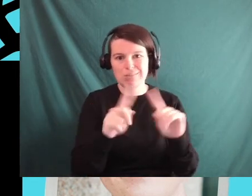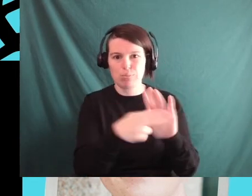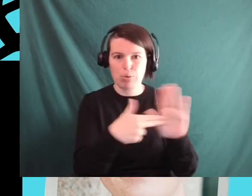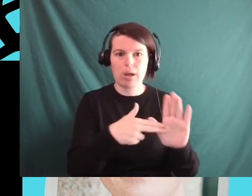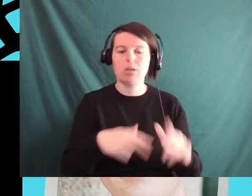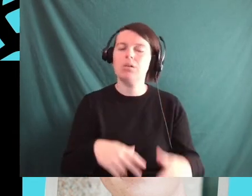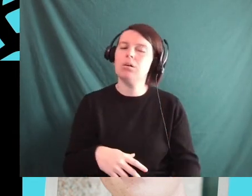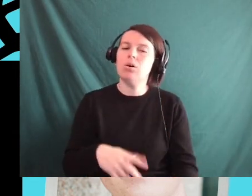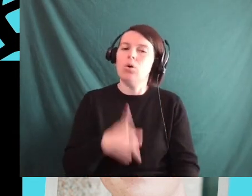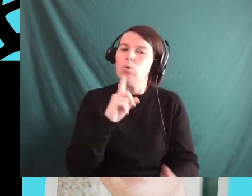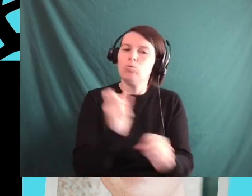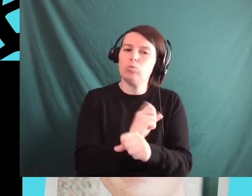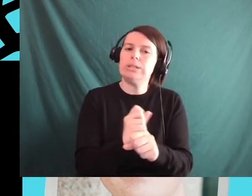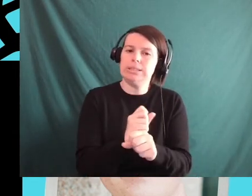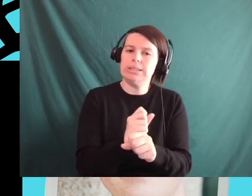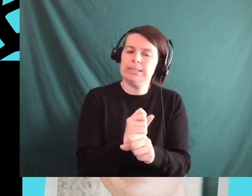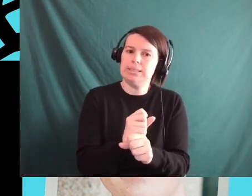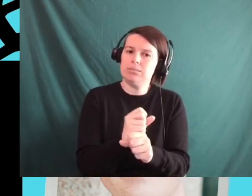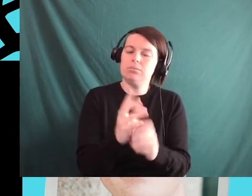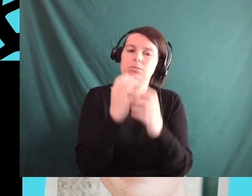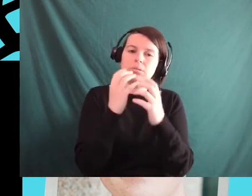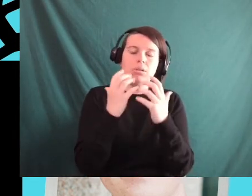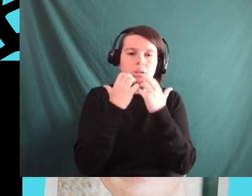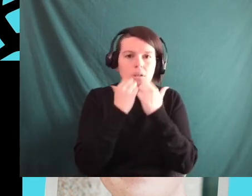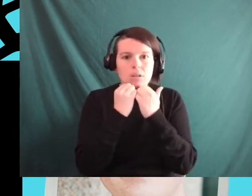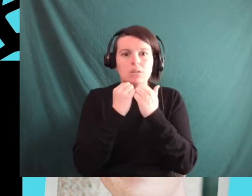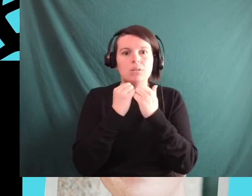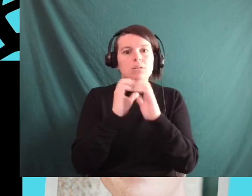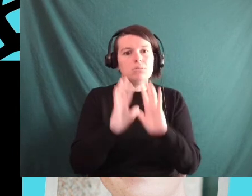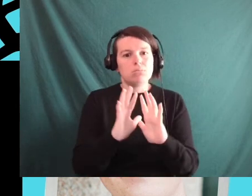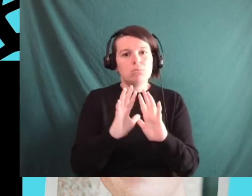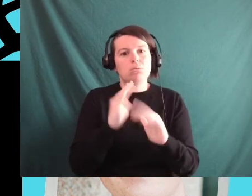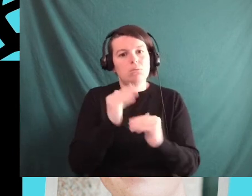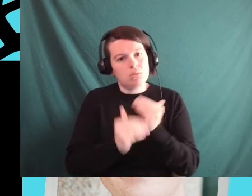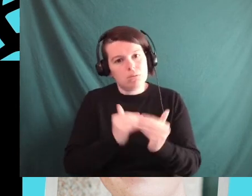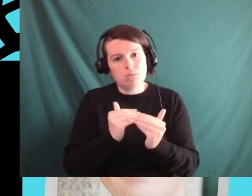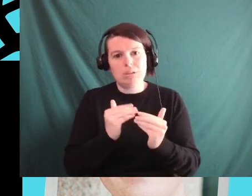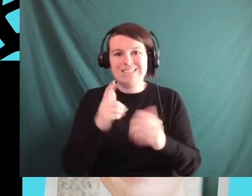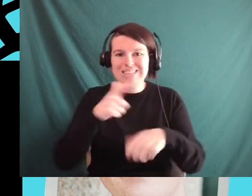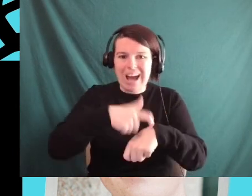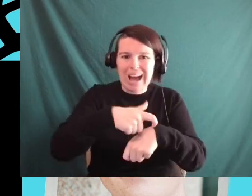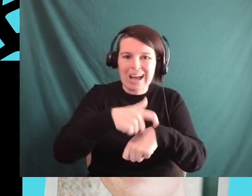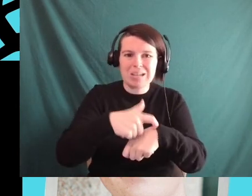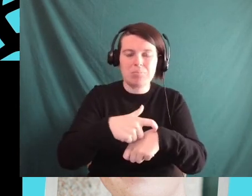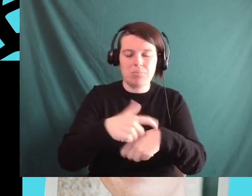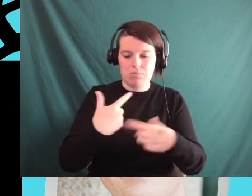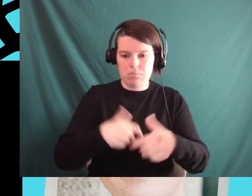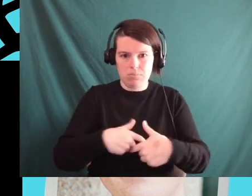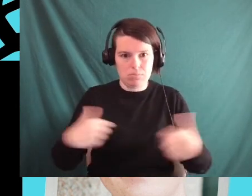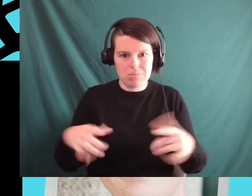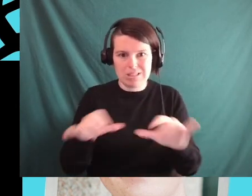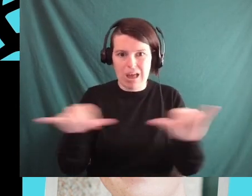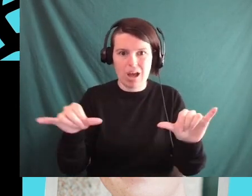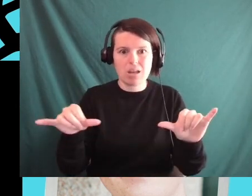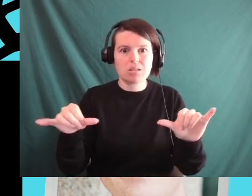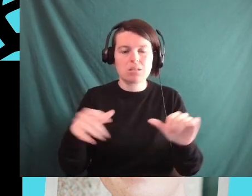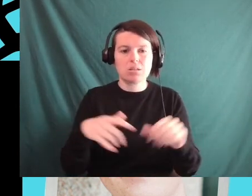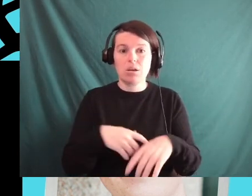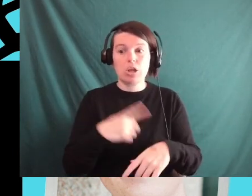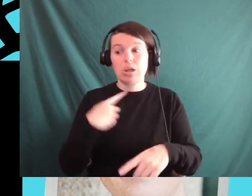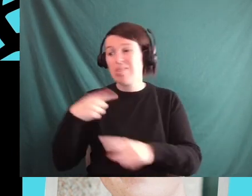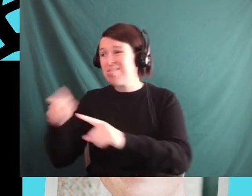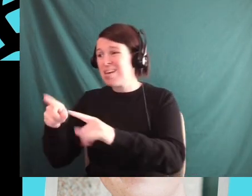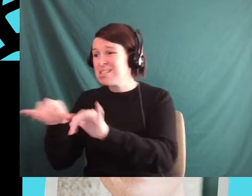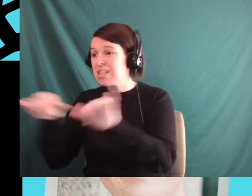want to make sure that you take time to size yourself correctly. You won't regret it. You can't take your size from one brand and apply it to another